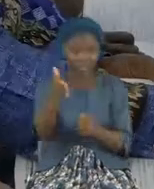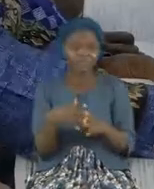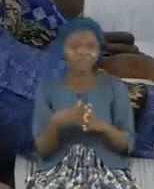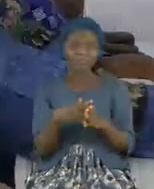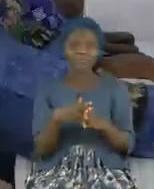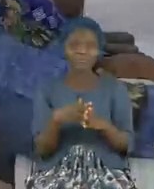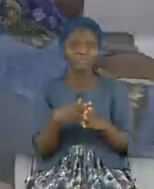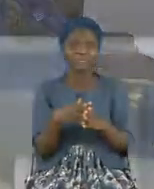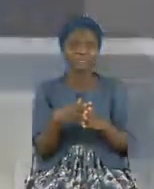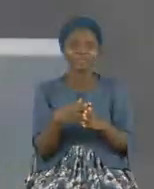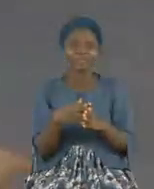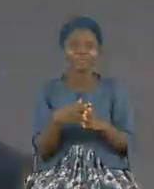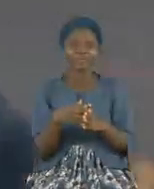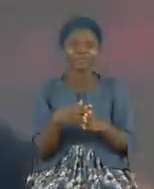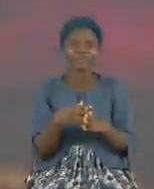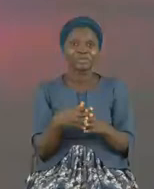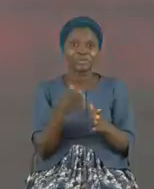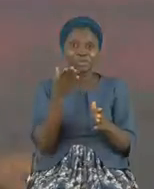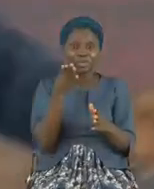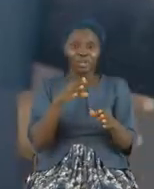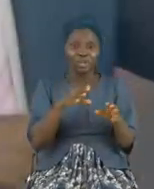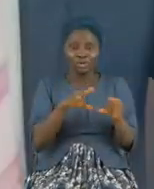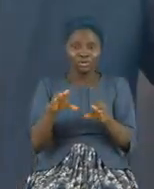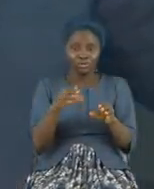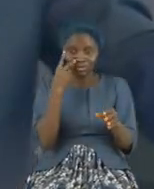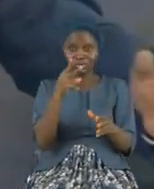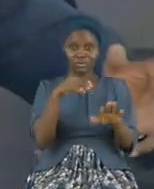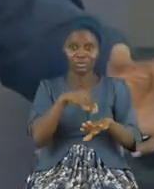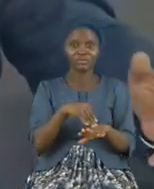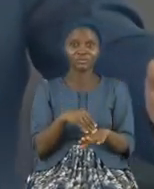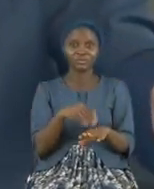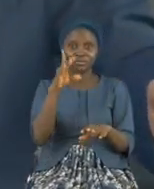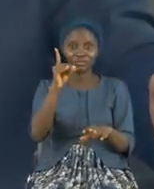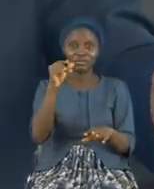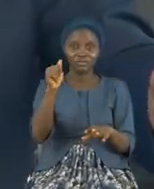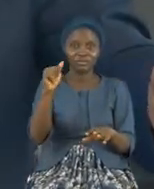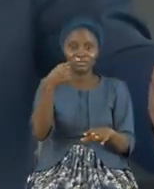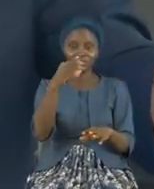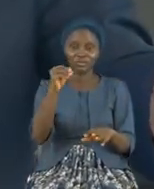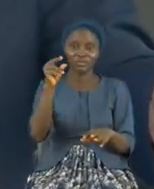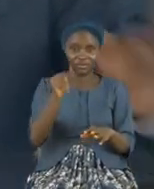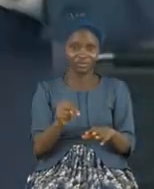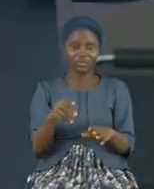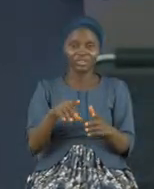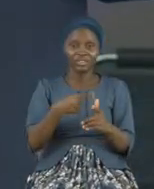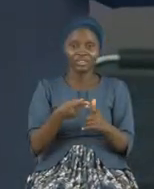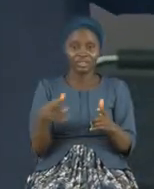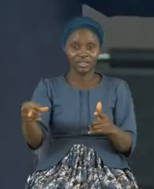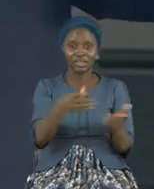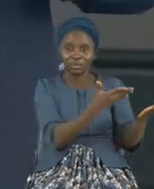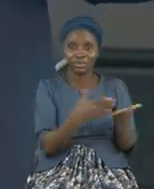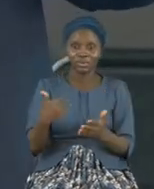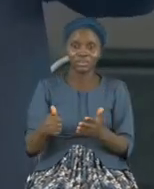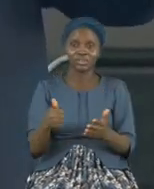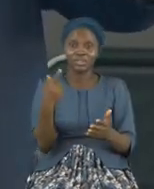Look at Dagon. Dagon was there. And then they brought the ark of the Lord. No priest,